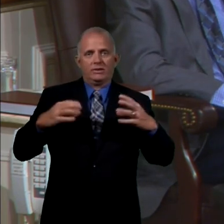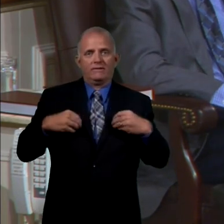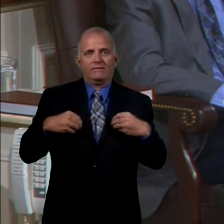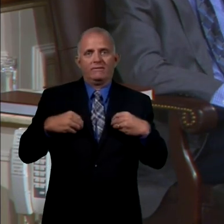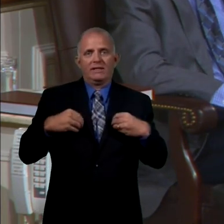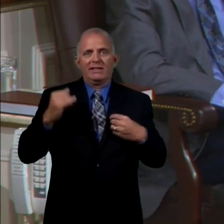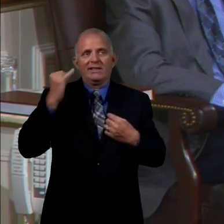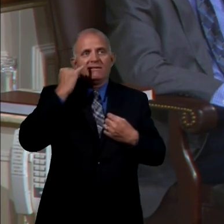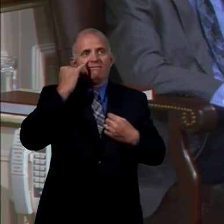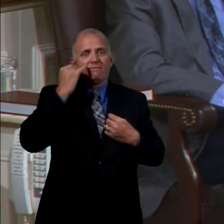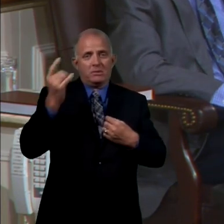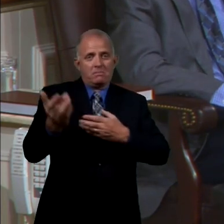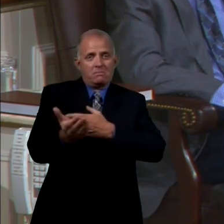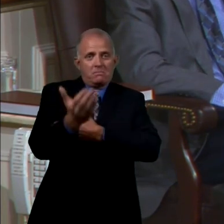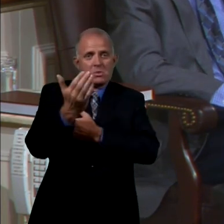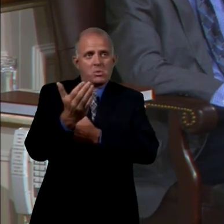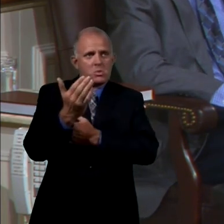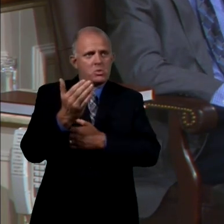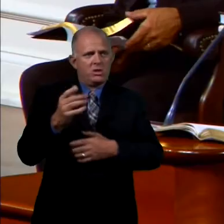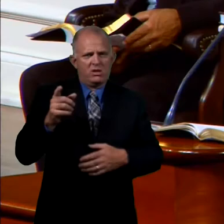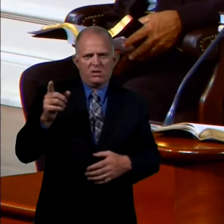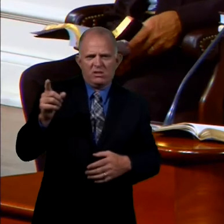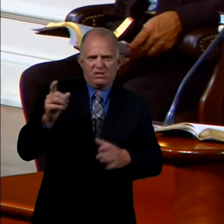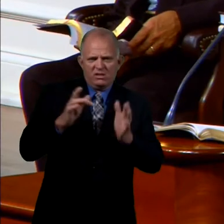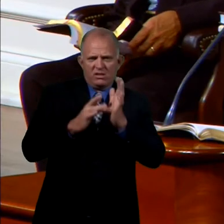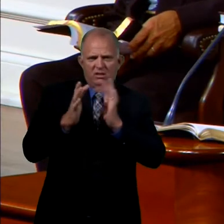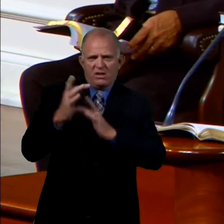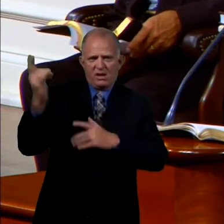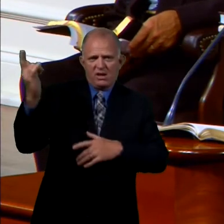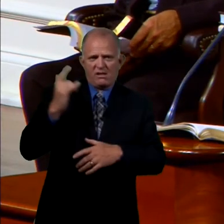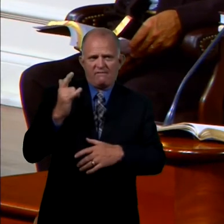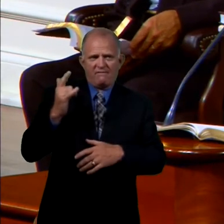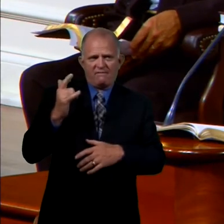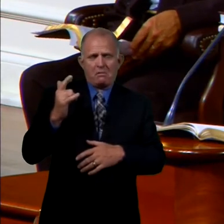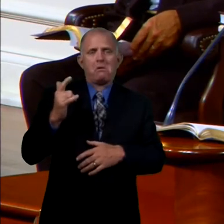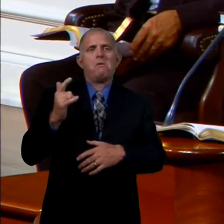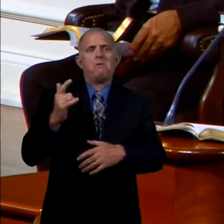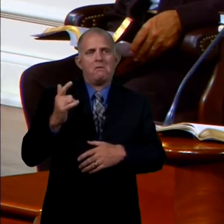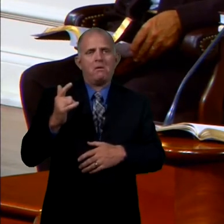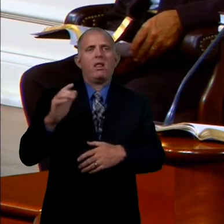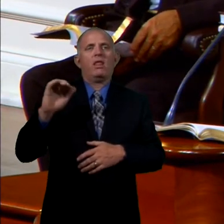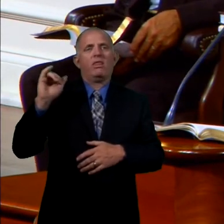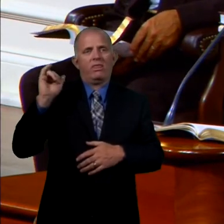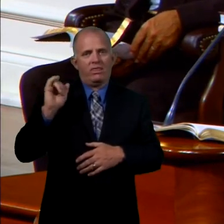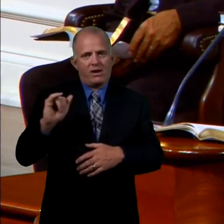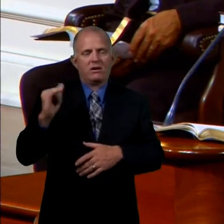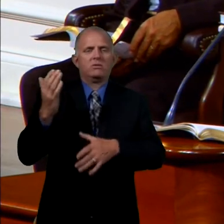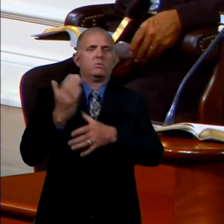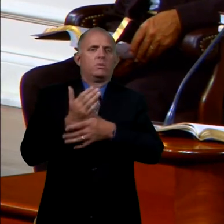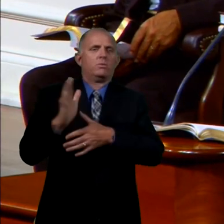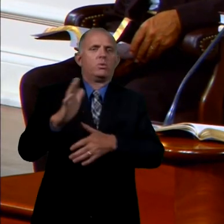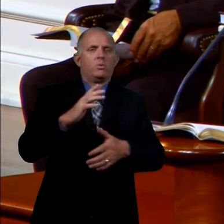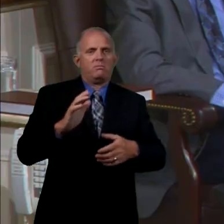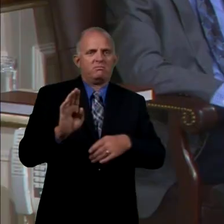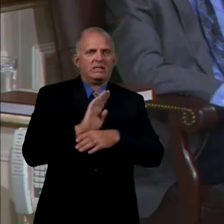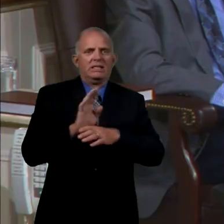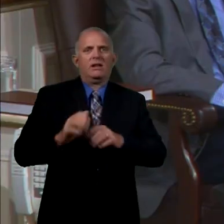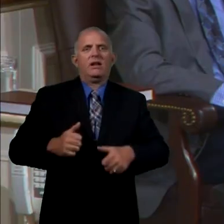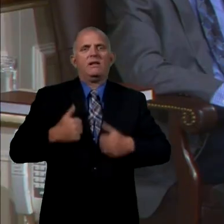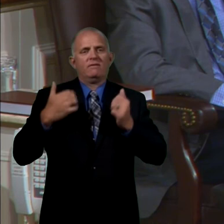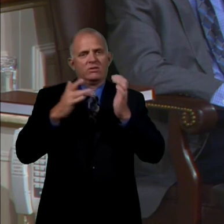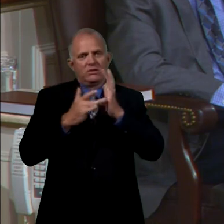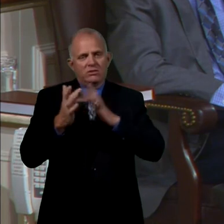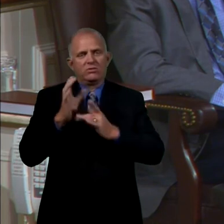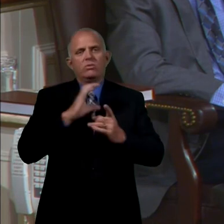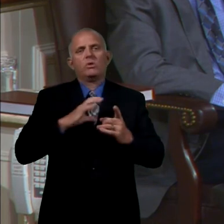and saying, man, is that for me? Would he love me enough? This is your interruption to your busy life. Jesus Christ wants you, when I pray